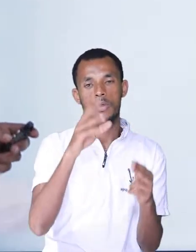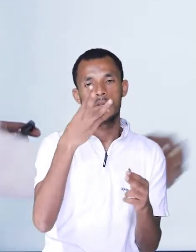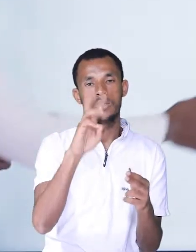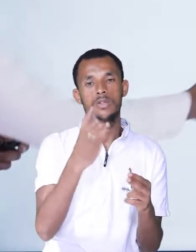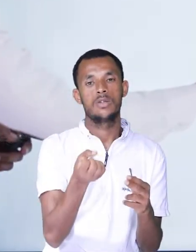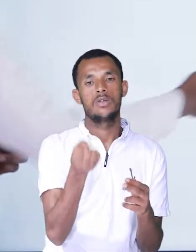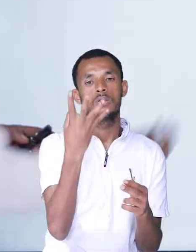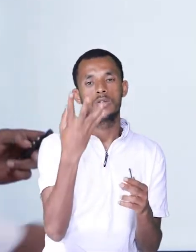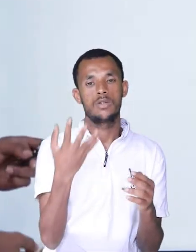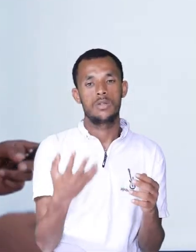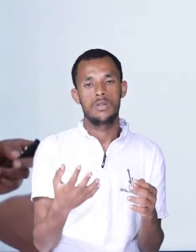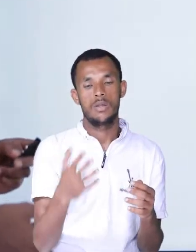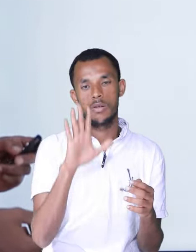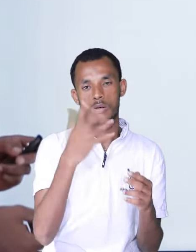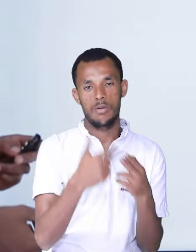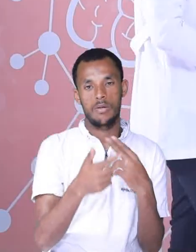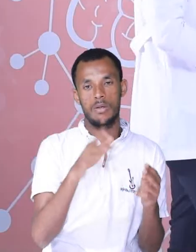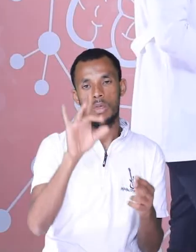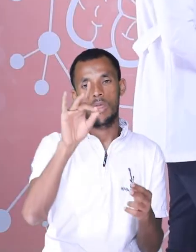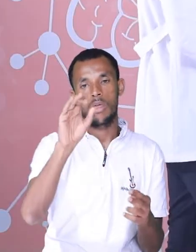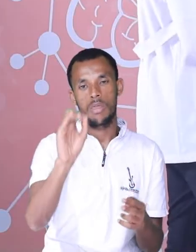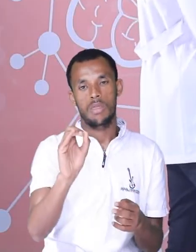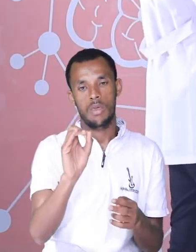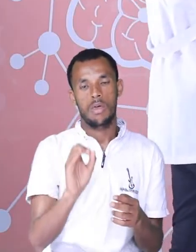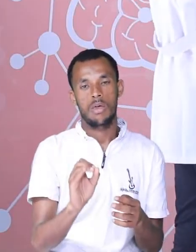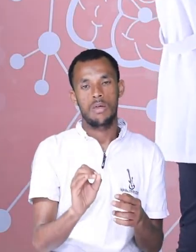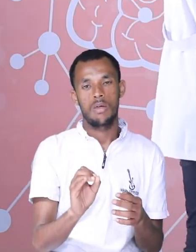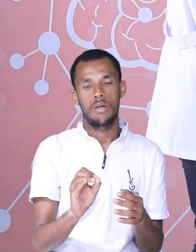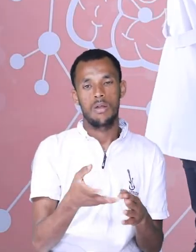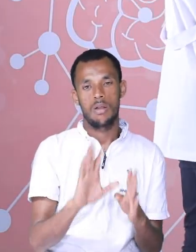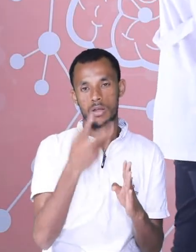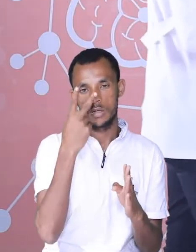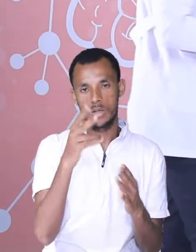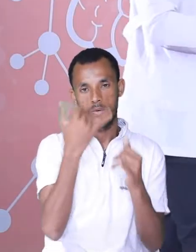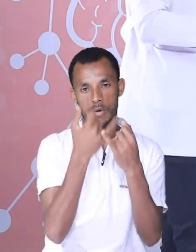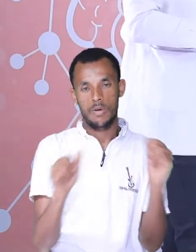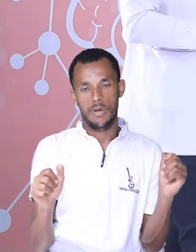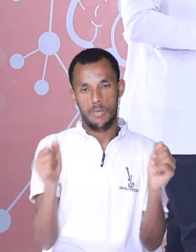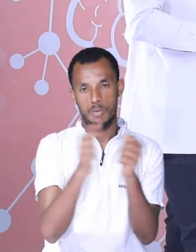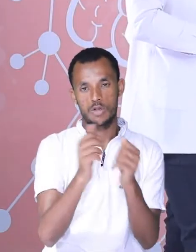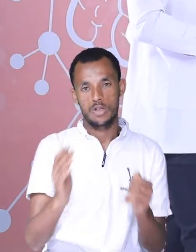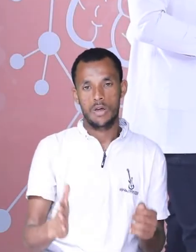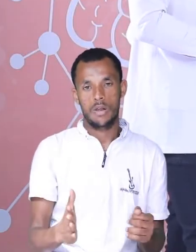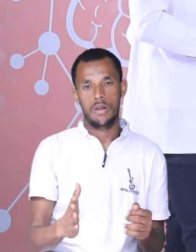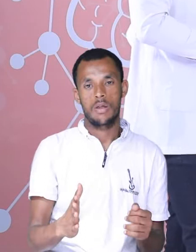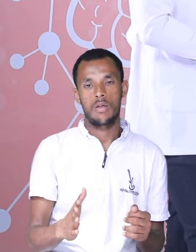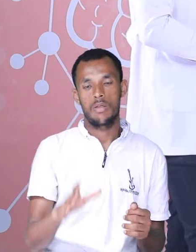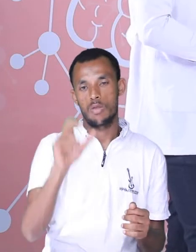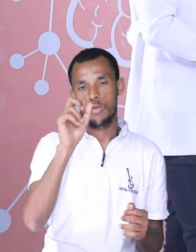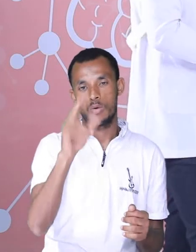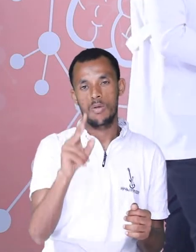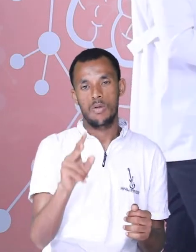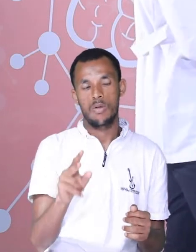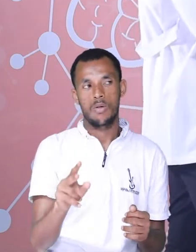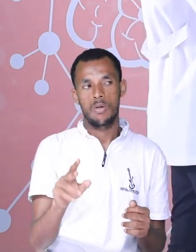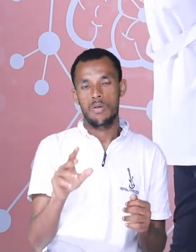16 is equal to 80. So, let us divide both sides by 12.